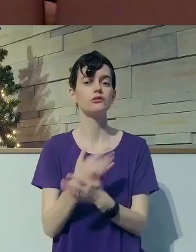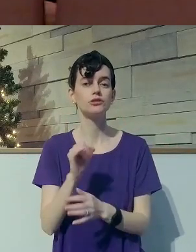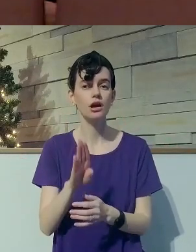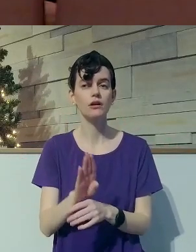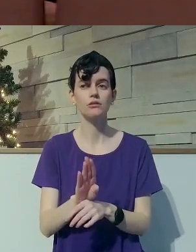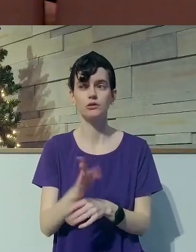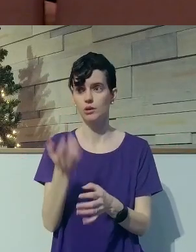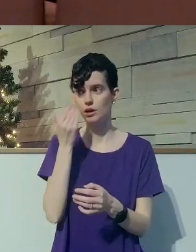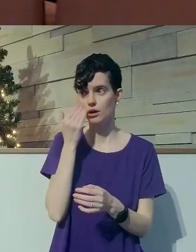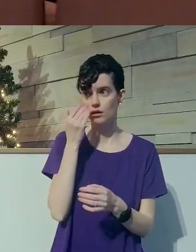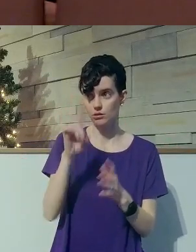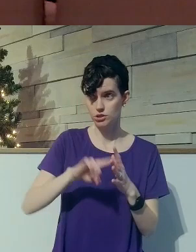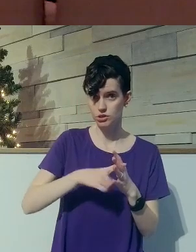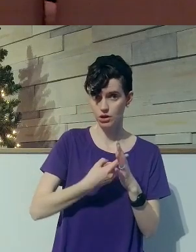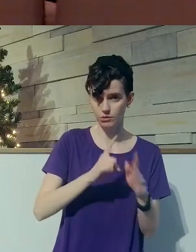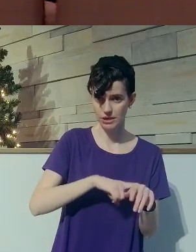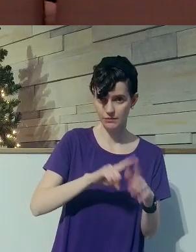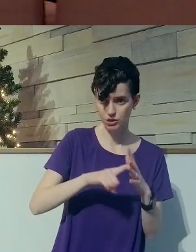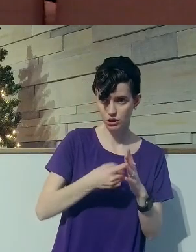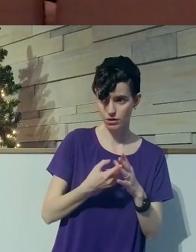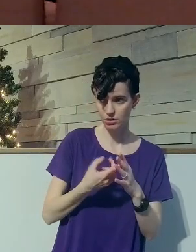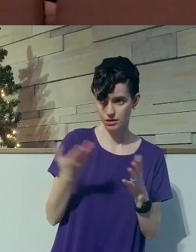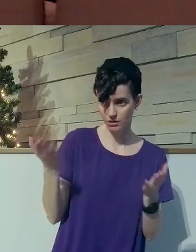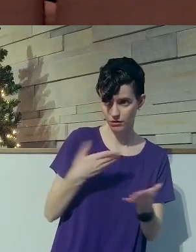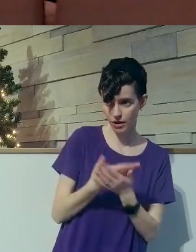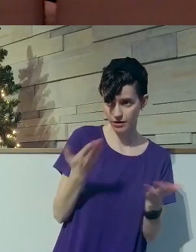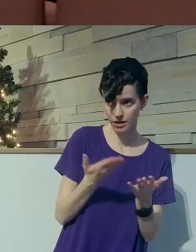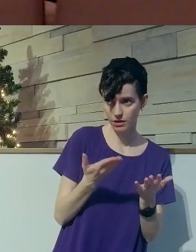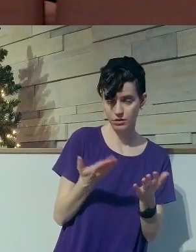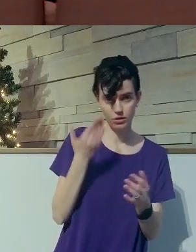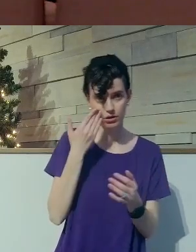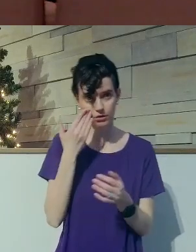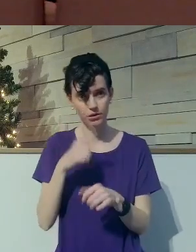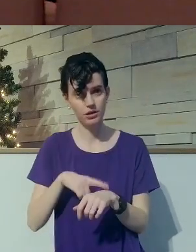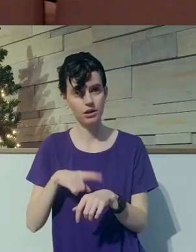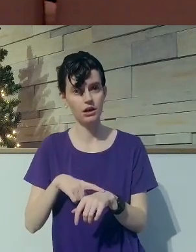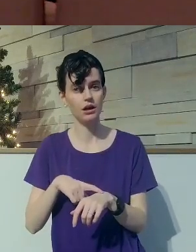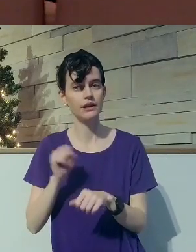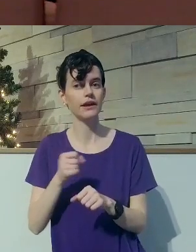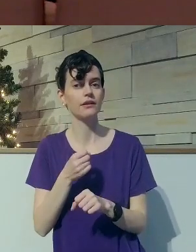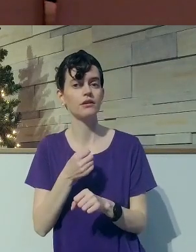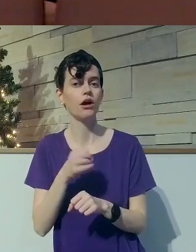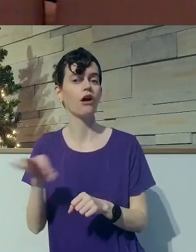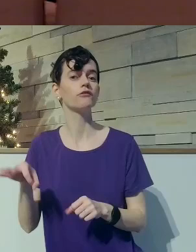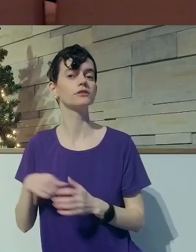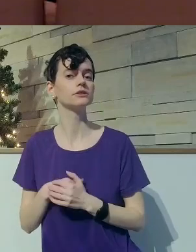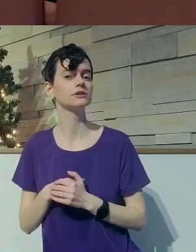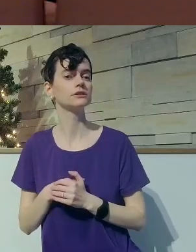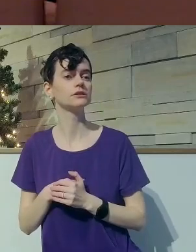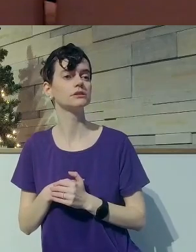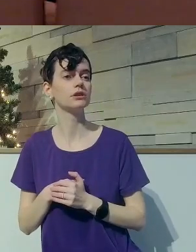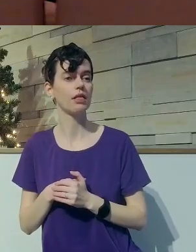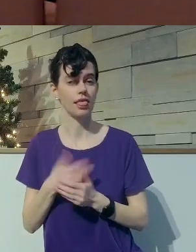a new job, you want to know when you start, right? When do I start? What time do I need to get here? And you want to know what else? When do I get off, all right?